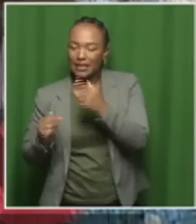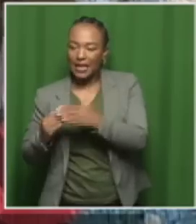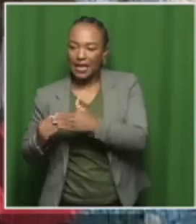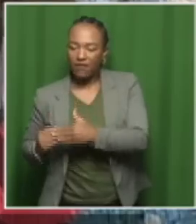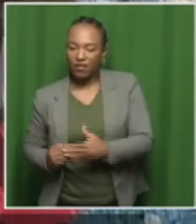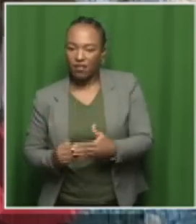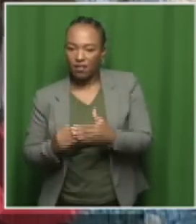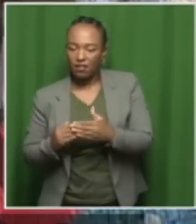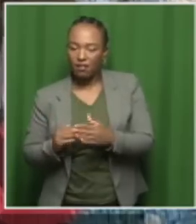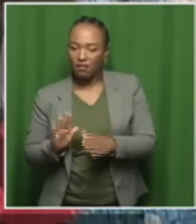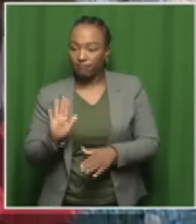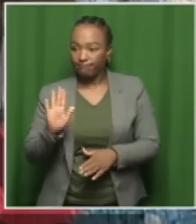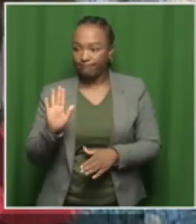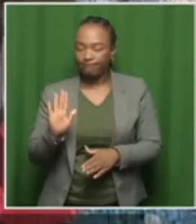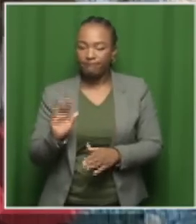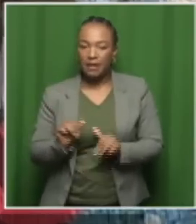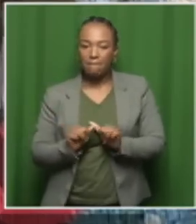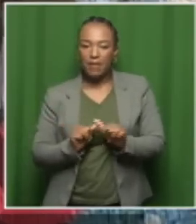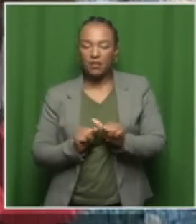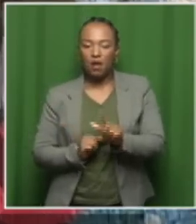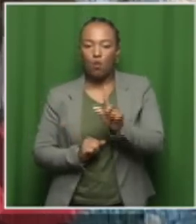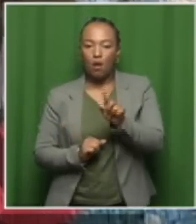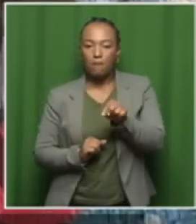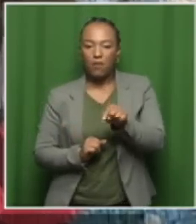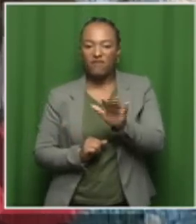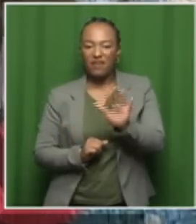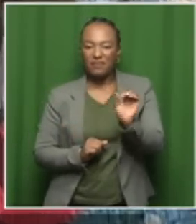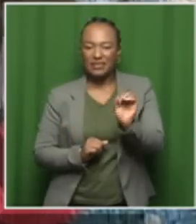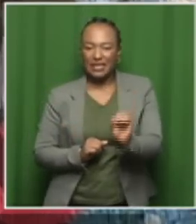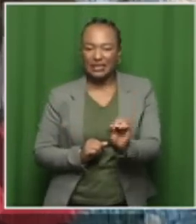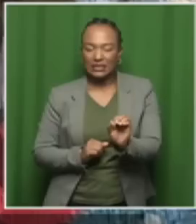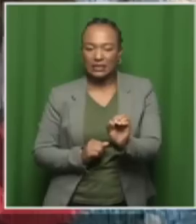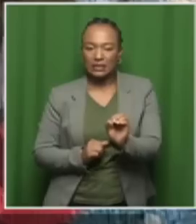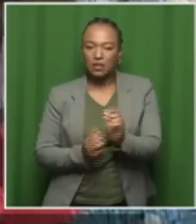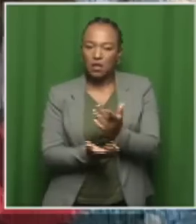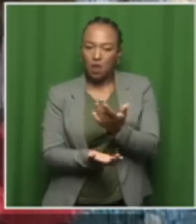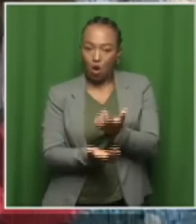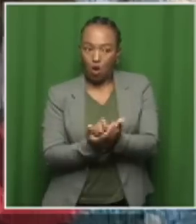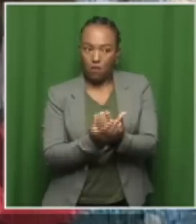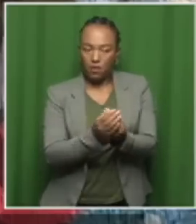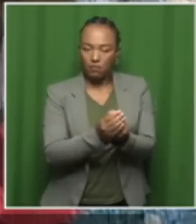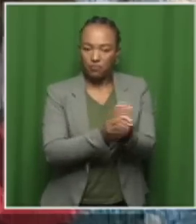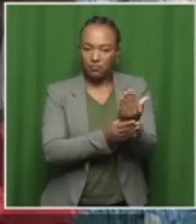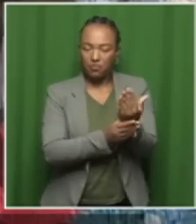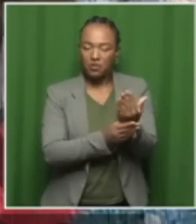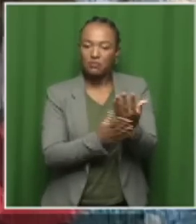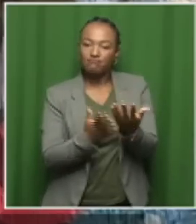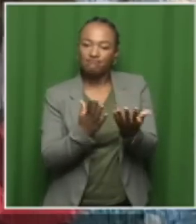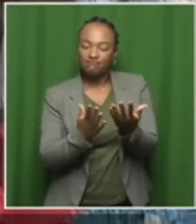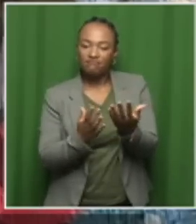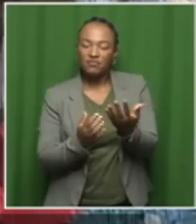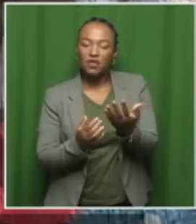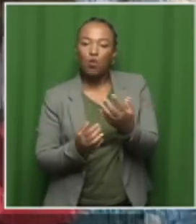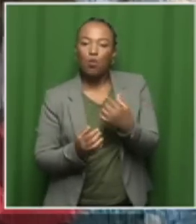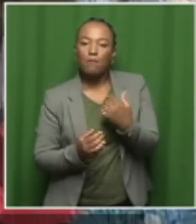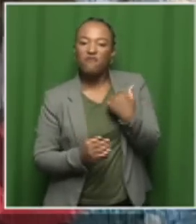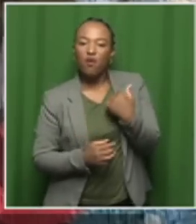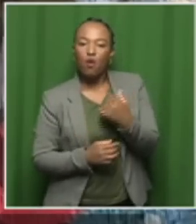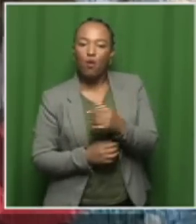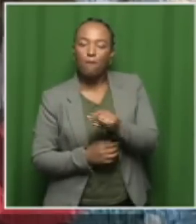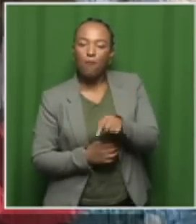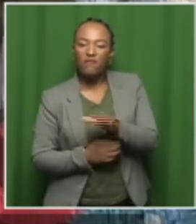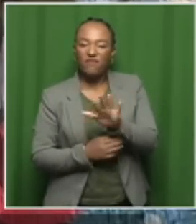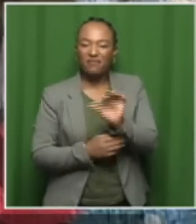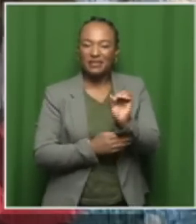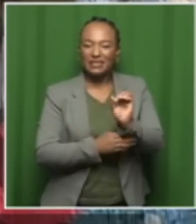just stick with 1.5%, which in any case will be slightly better than the 0.5% or so growth that we